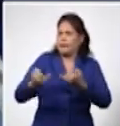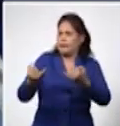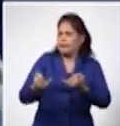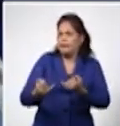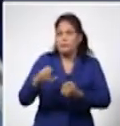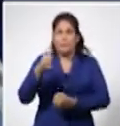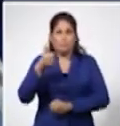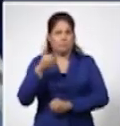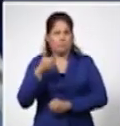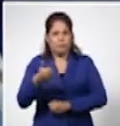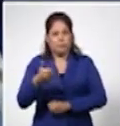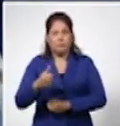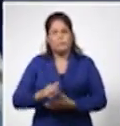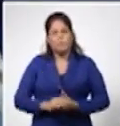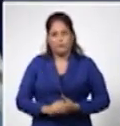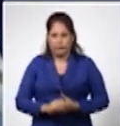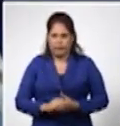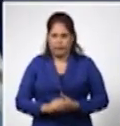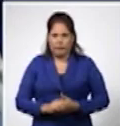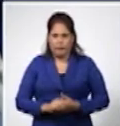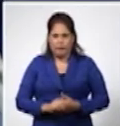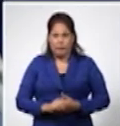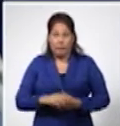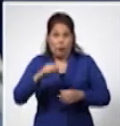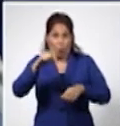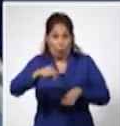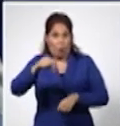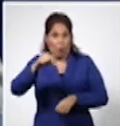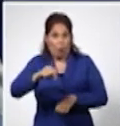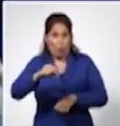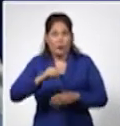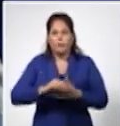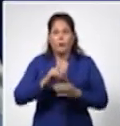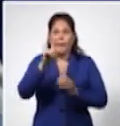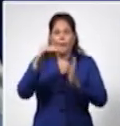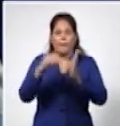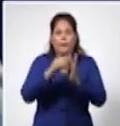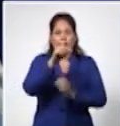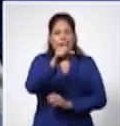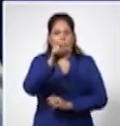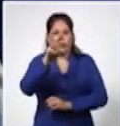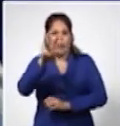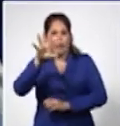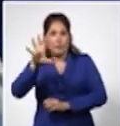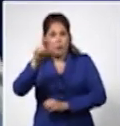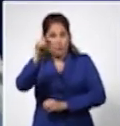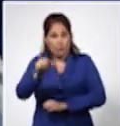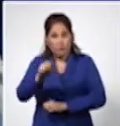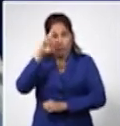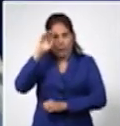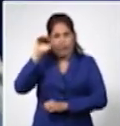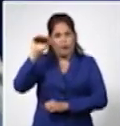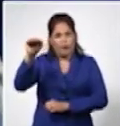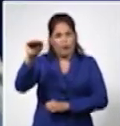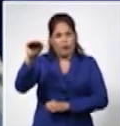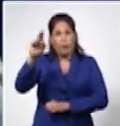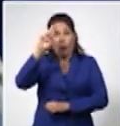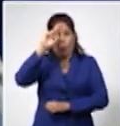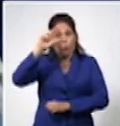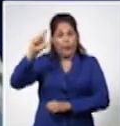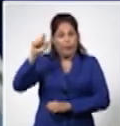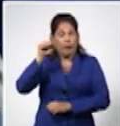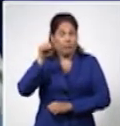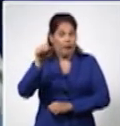make this broadcast possible, and most importantly, to everyone tuning in each morning.